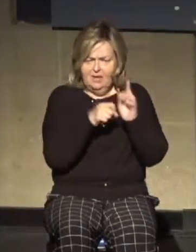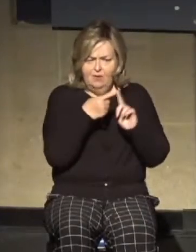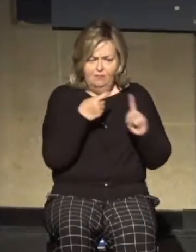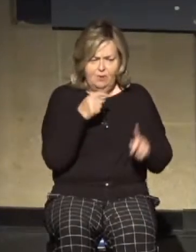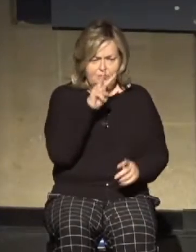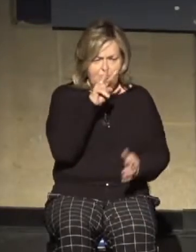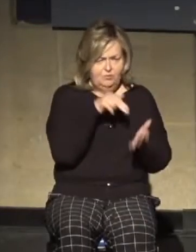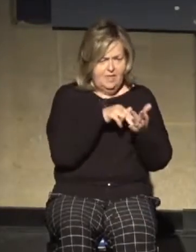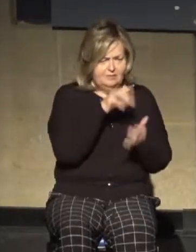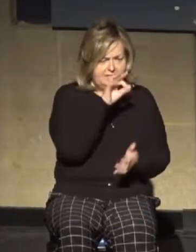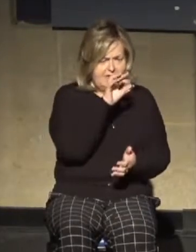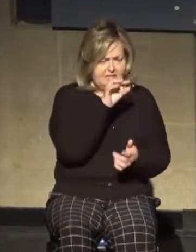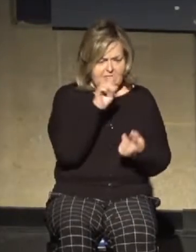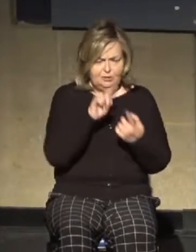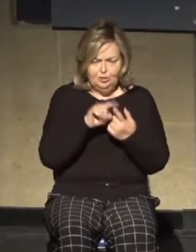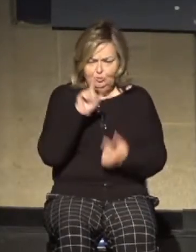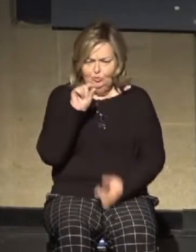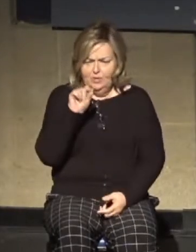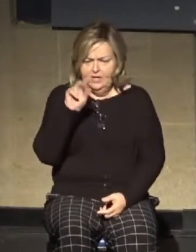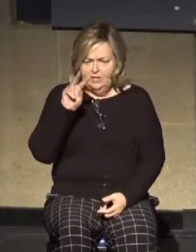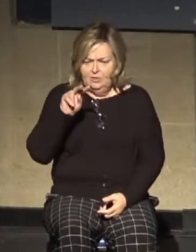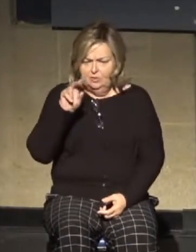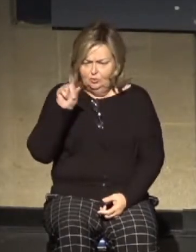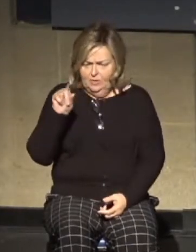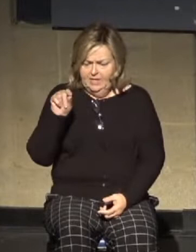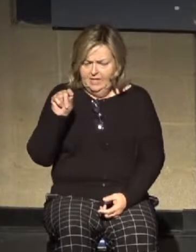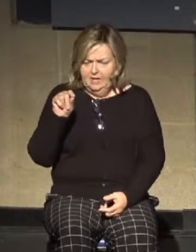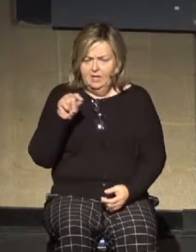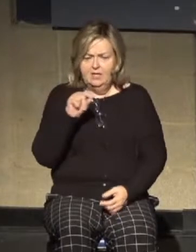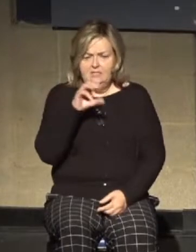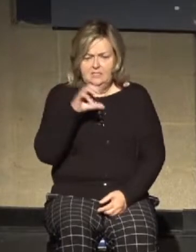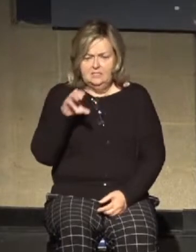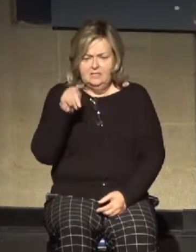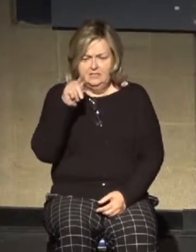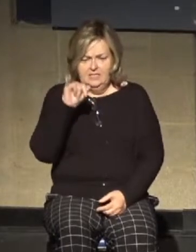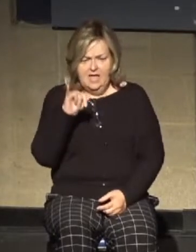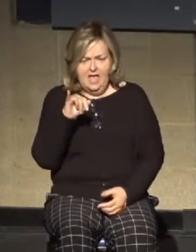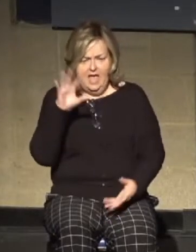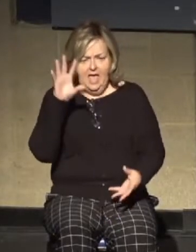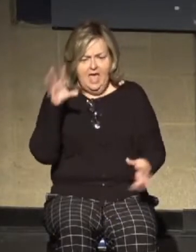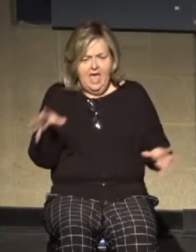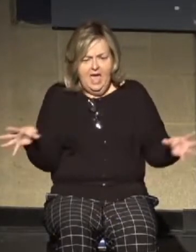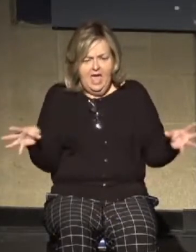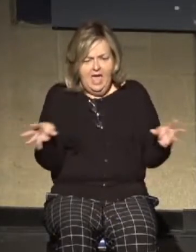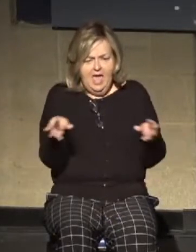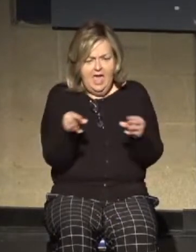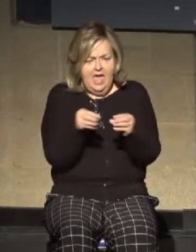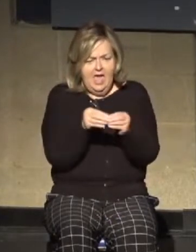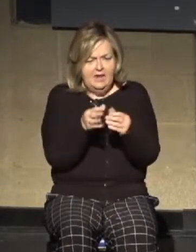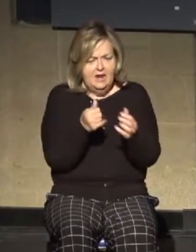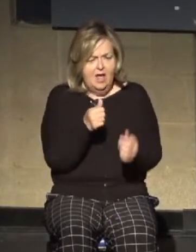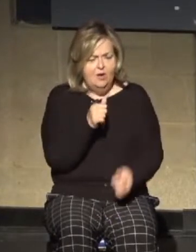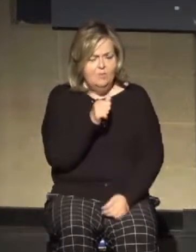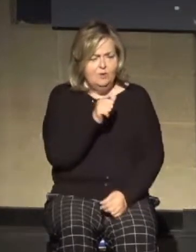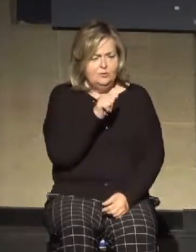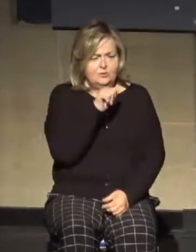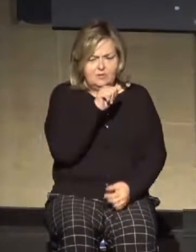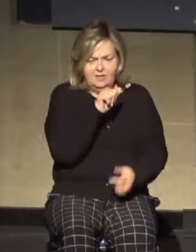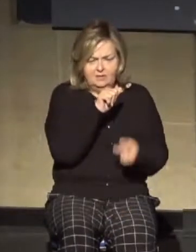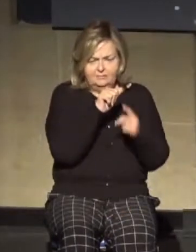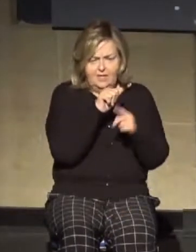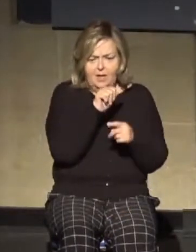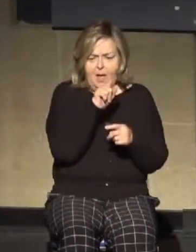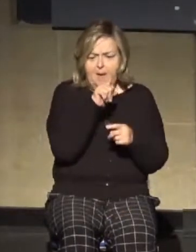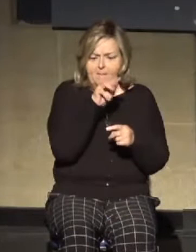to 2020, Caldwell Community College added almost $169 million in income to the region.